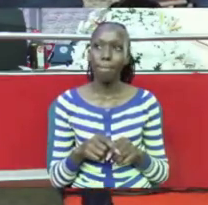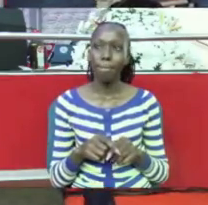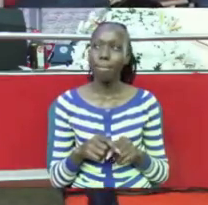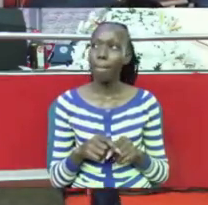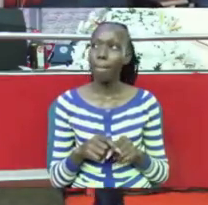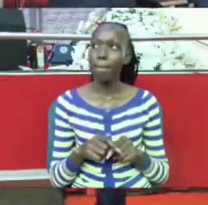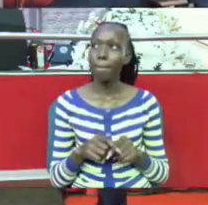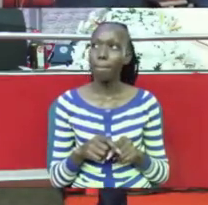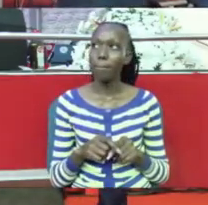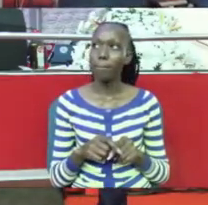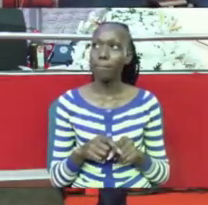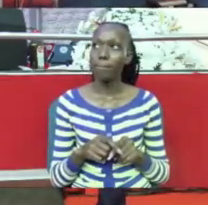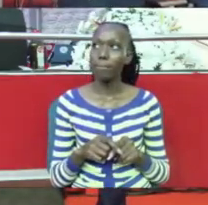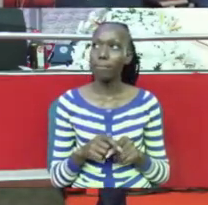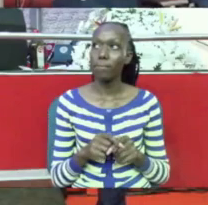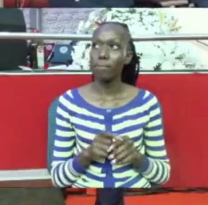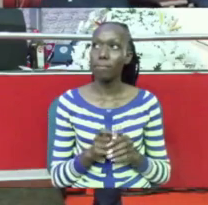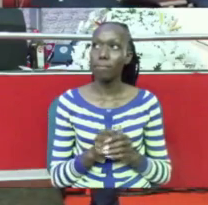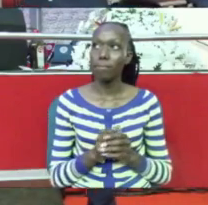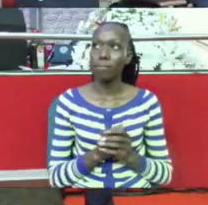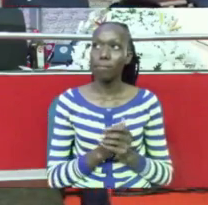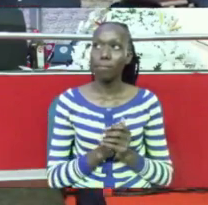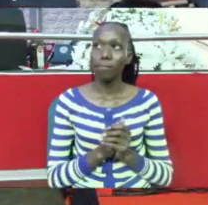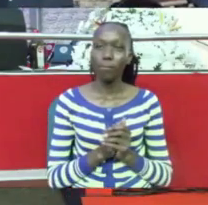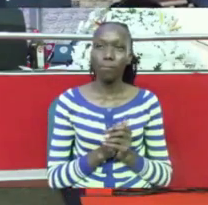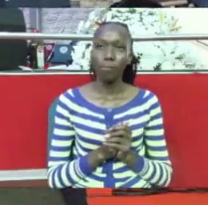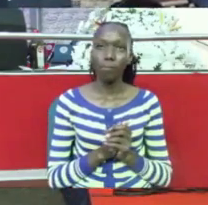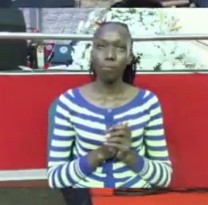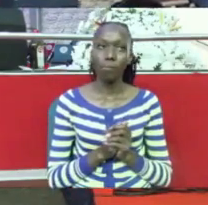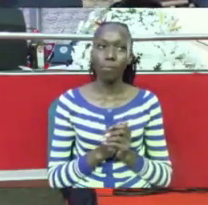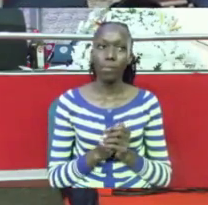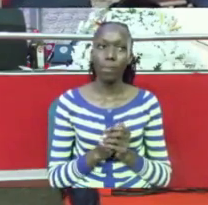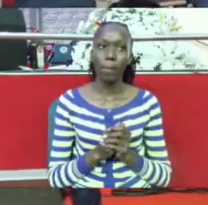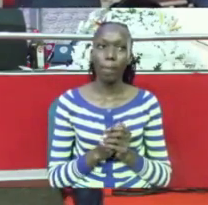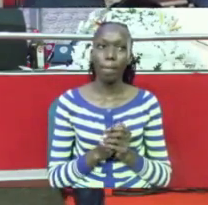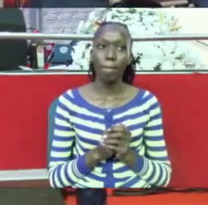akatumia mbinu ambazo hazikutambuliwa na wazazi wake. Who are Isaac and Rebecca?